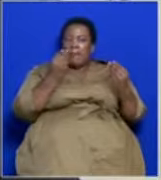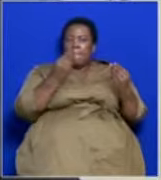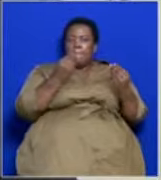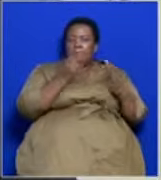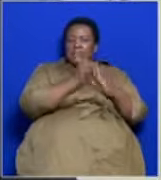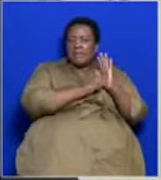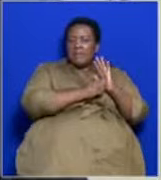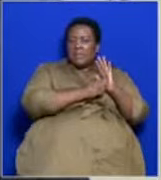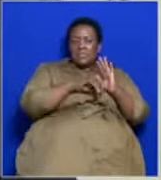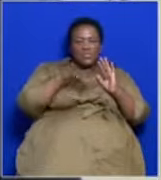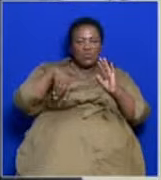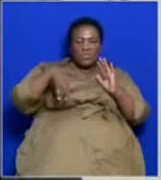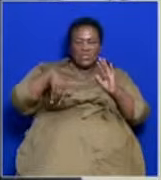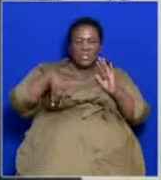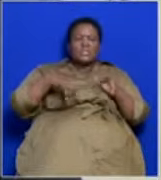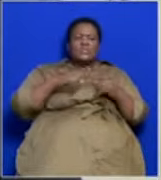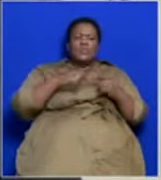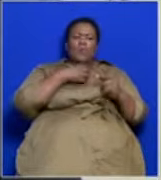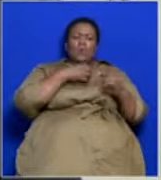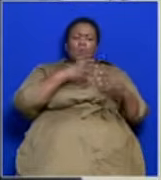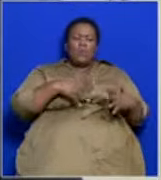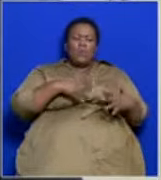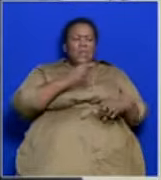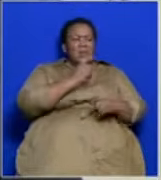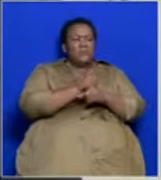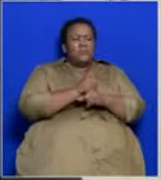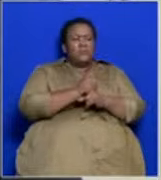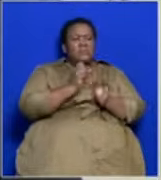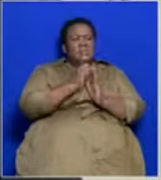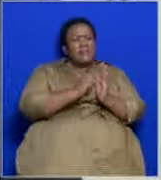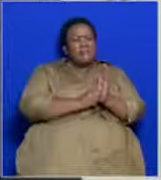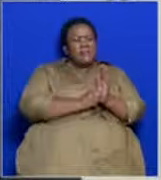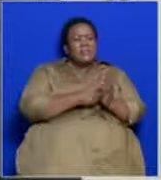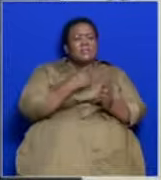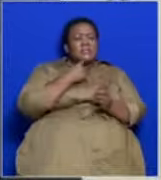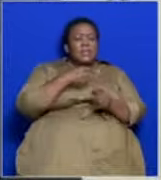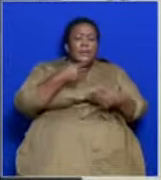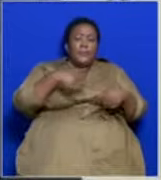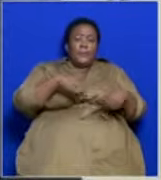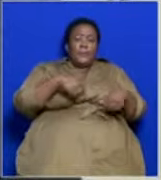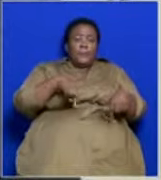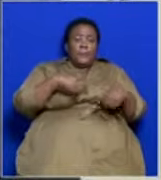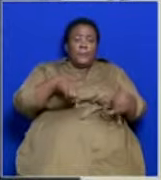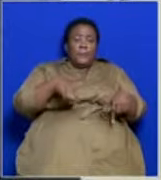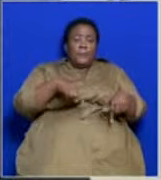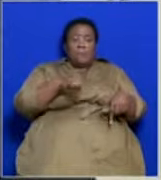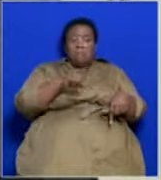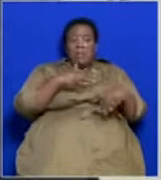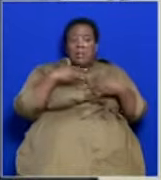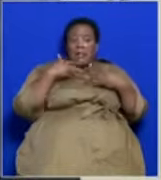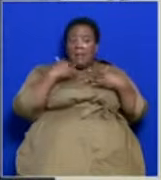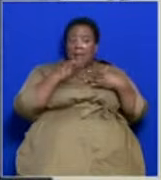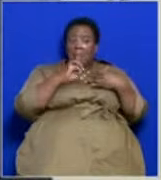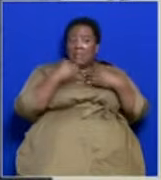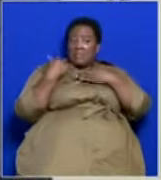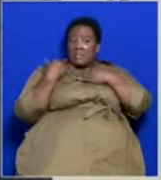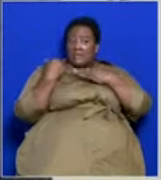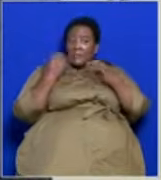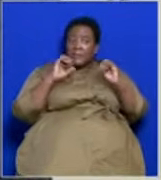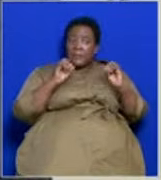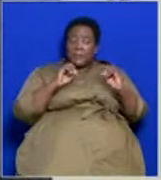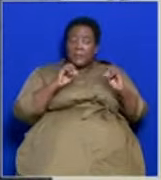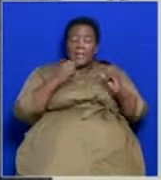declined to make a statement, citing fear for his personal safety. His evidence is